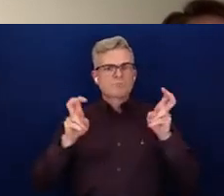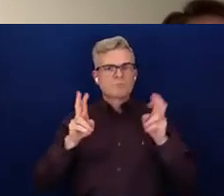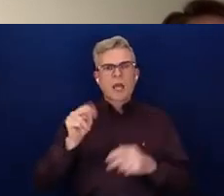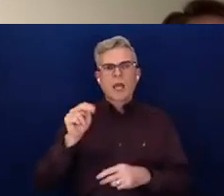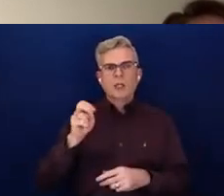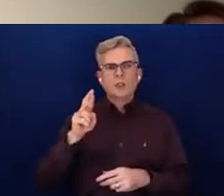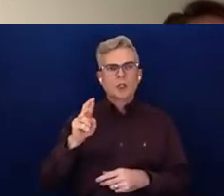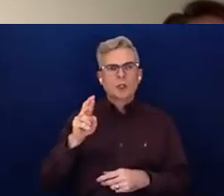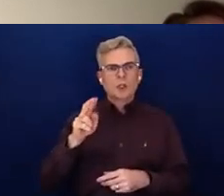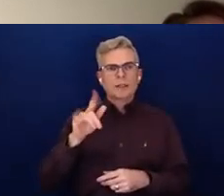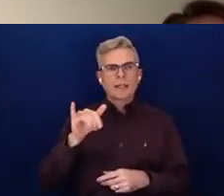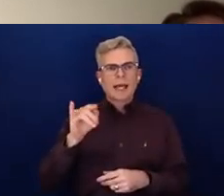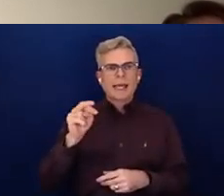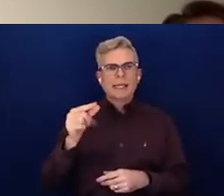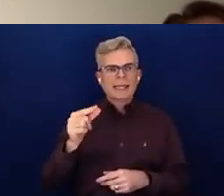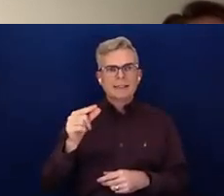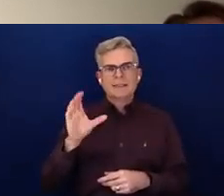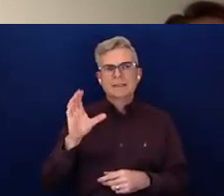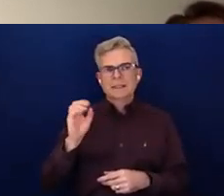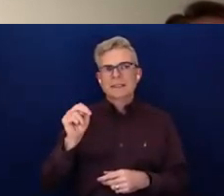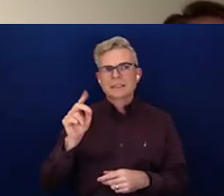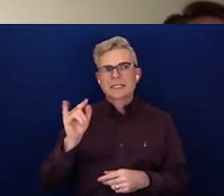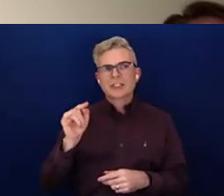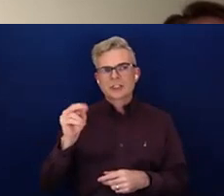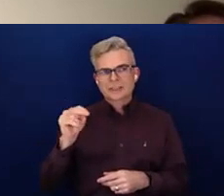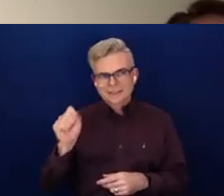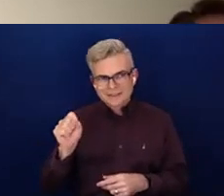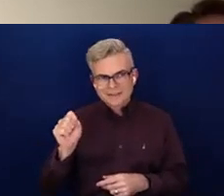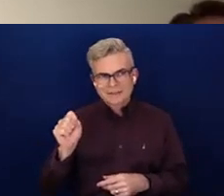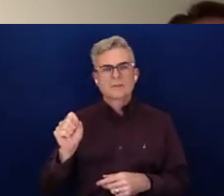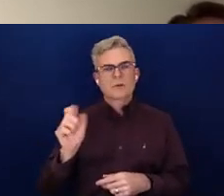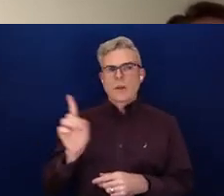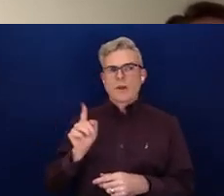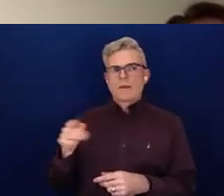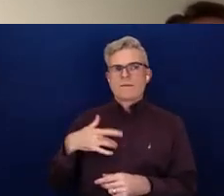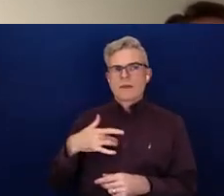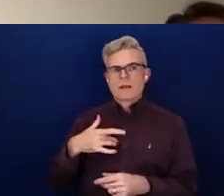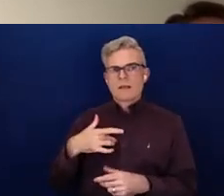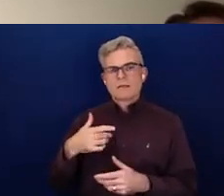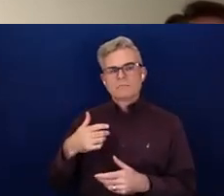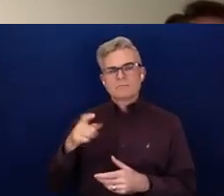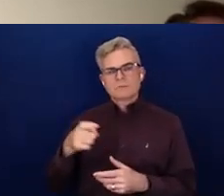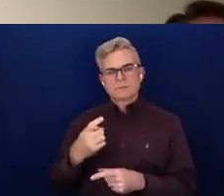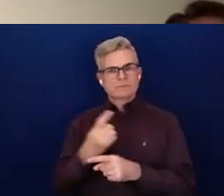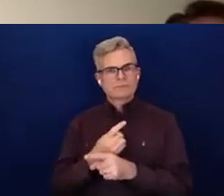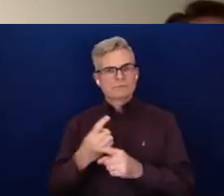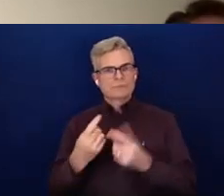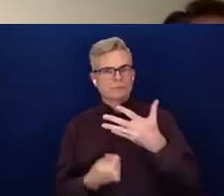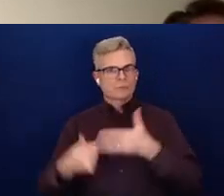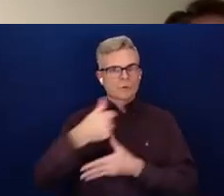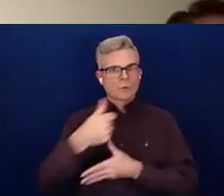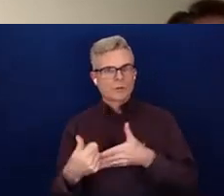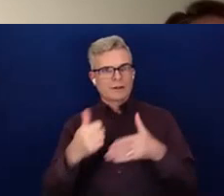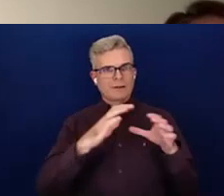they feel that they fit on the prioritized list. So we will bring those lists forward for our VAPAC